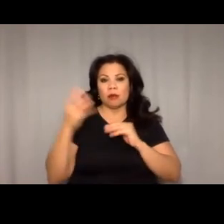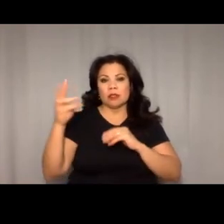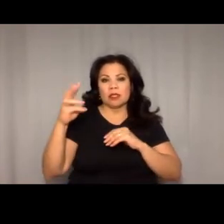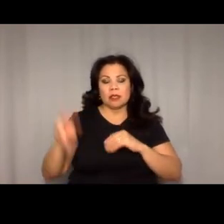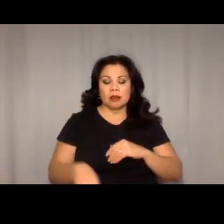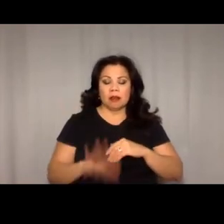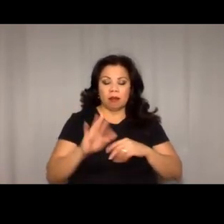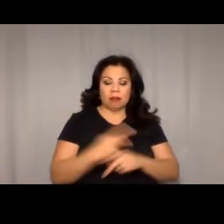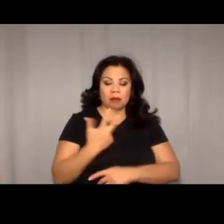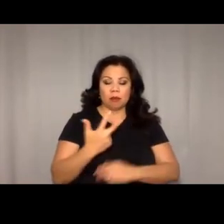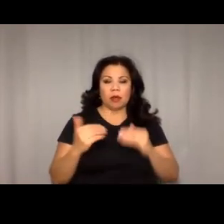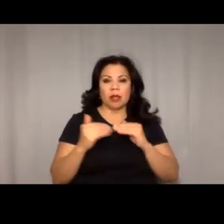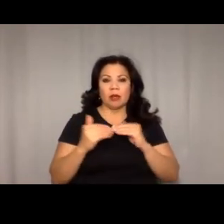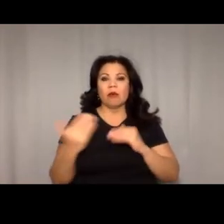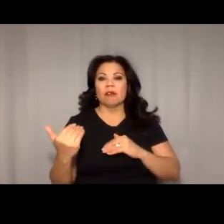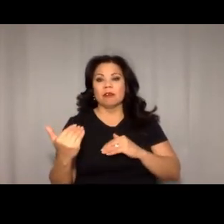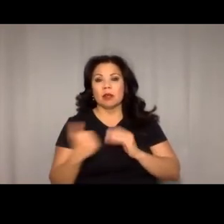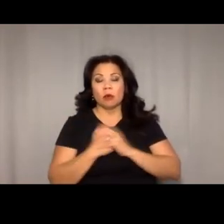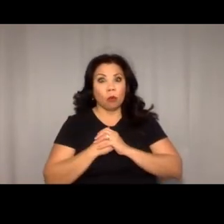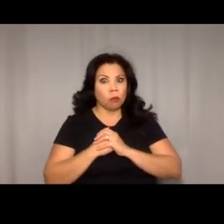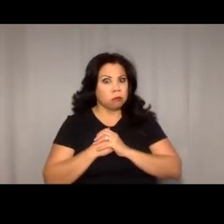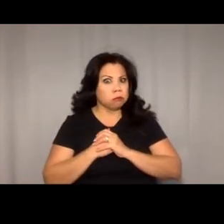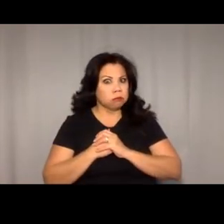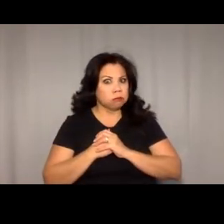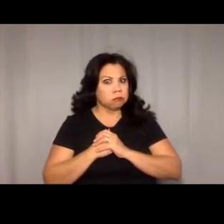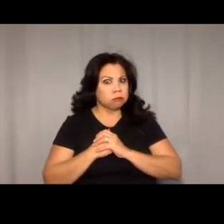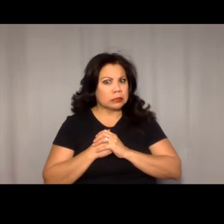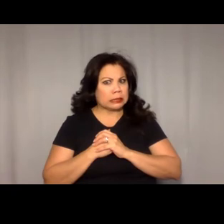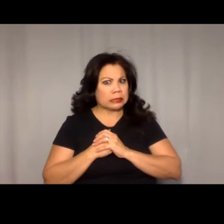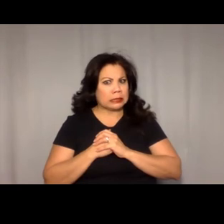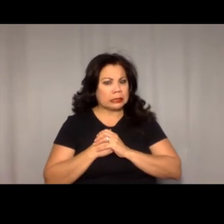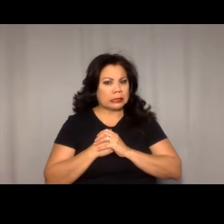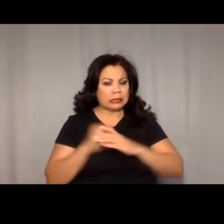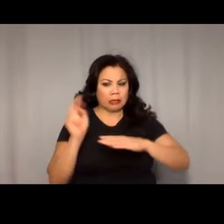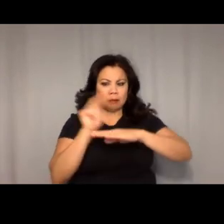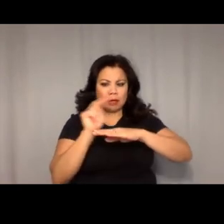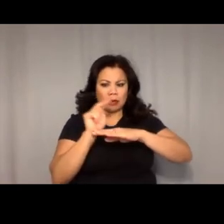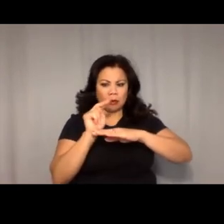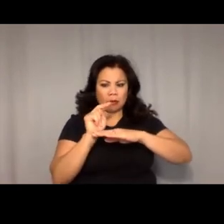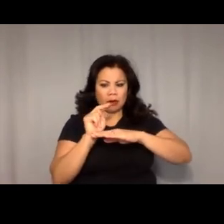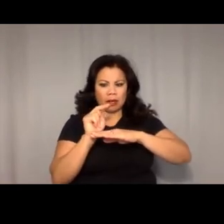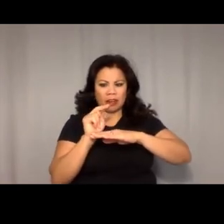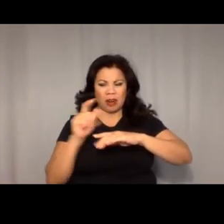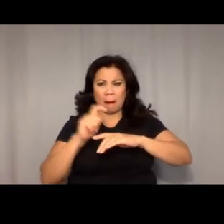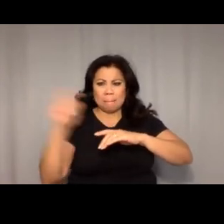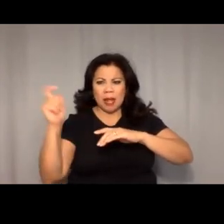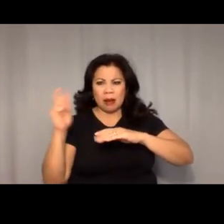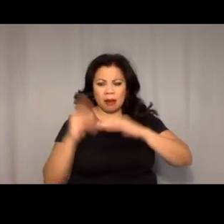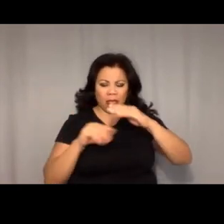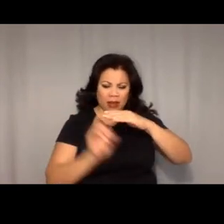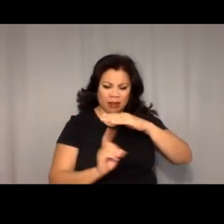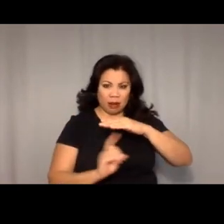and 5 times 3, which is 15. Ooh, my numerator is bigger than my denominator. This